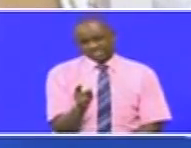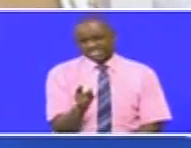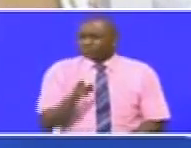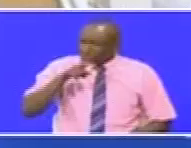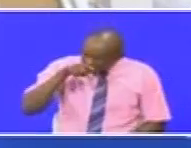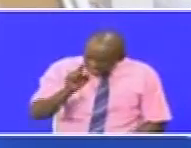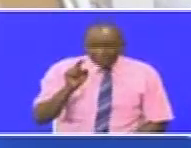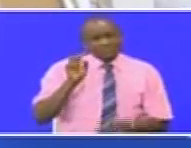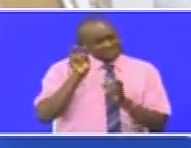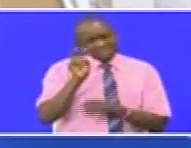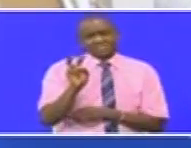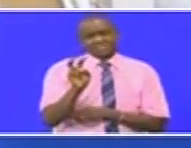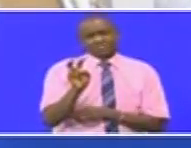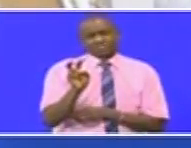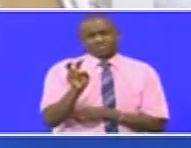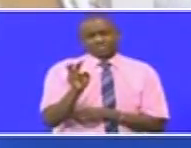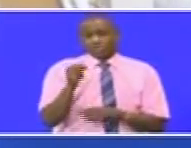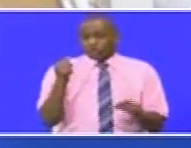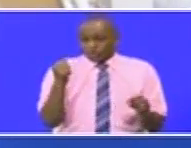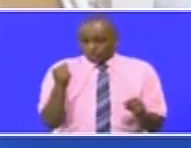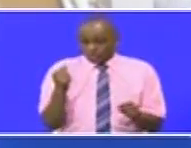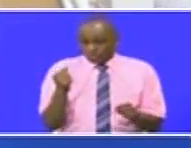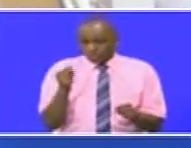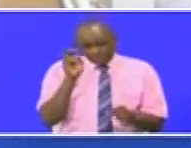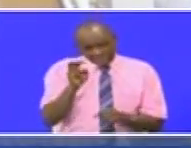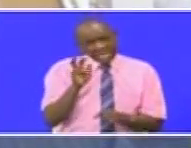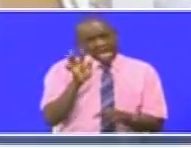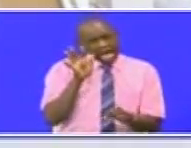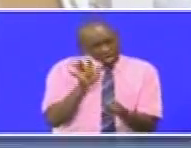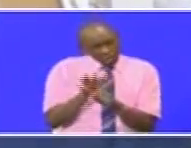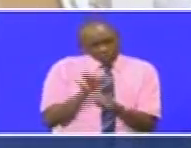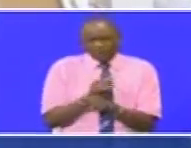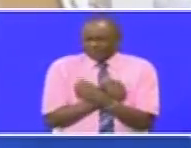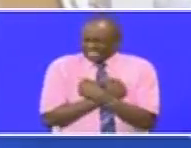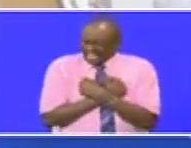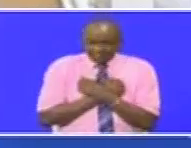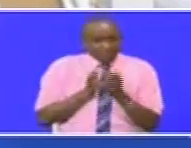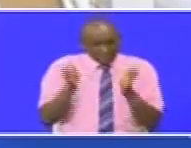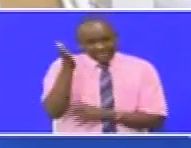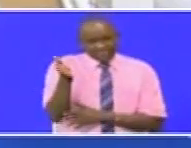do not see that much affection in public